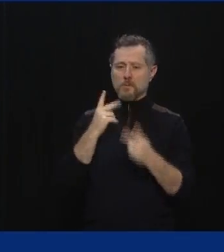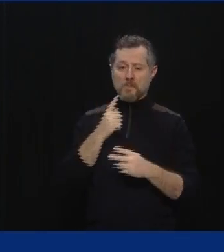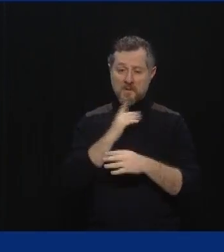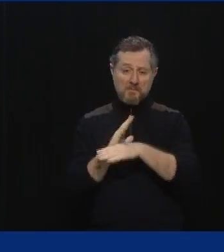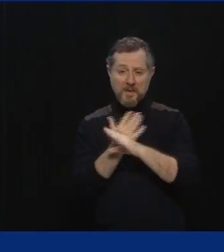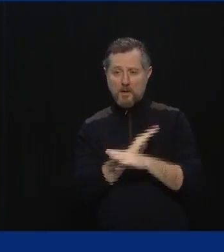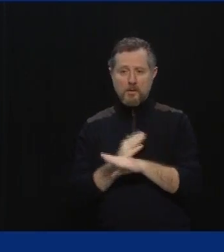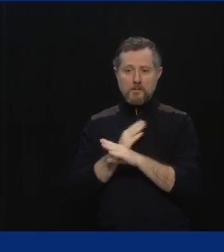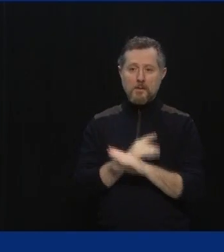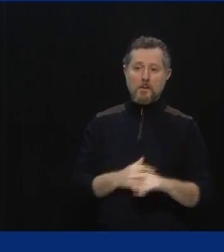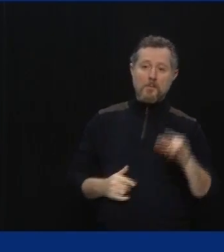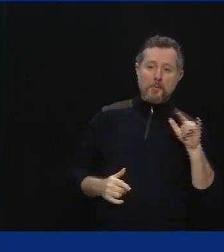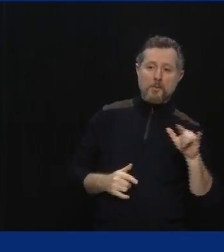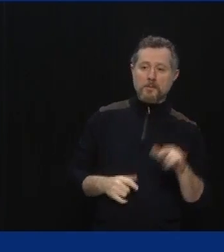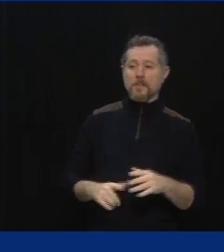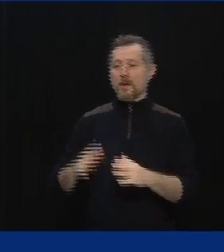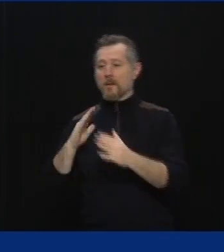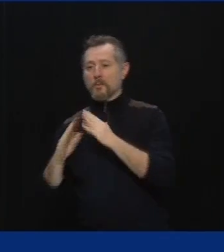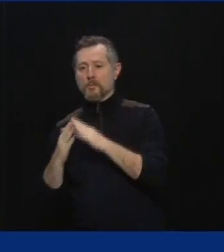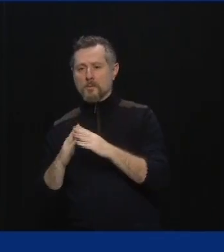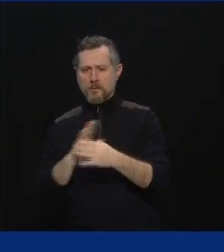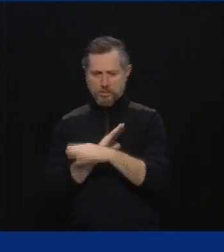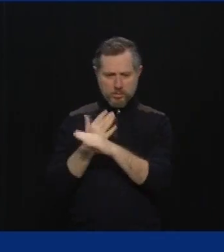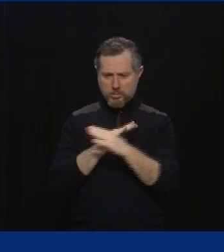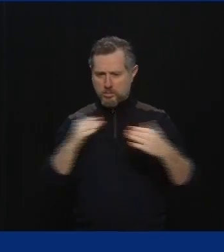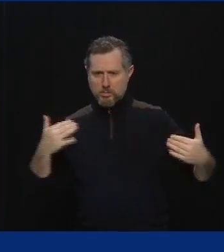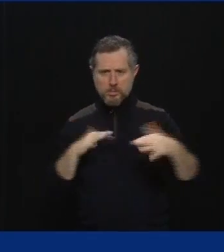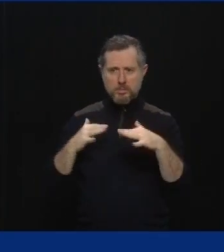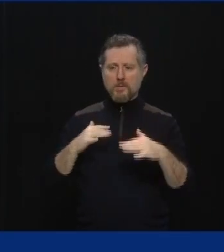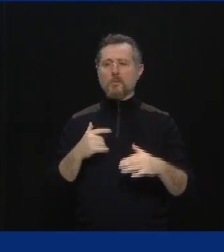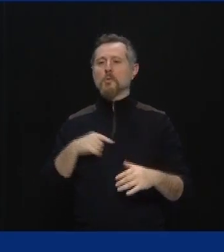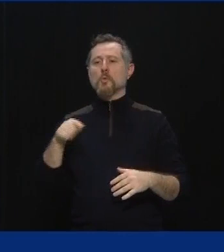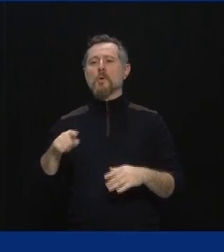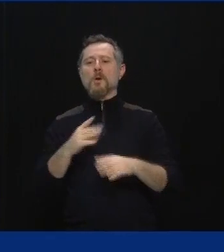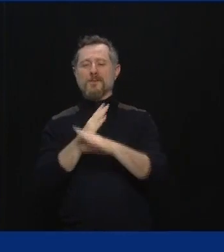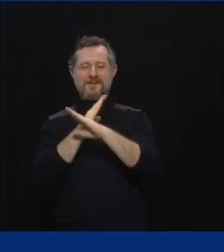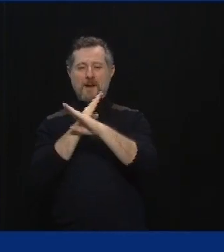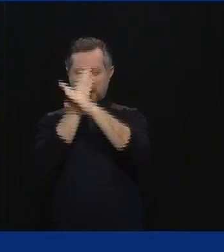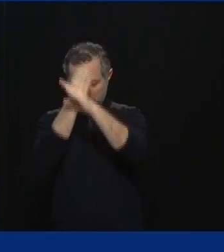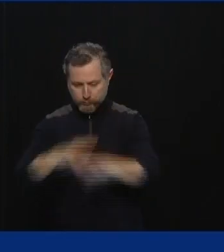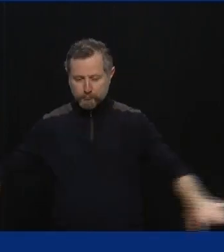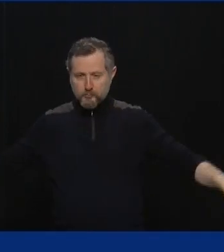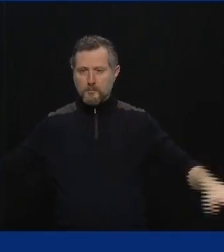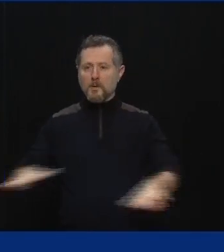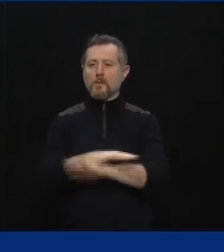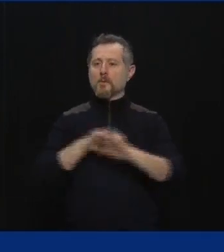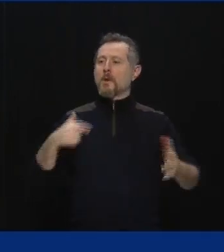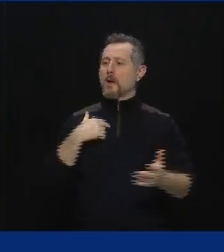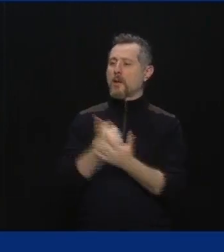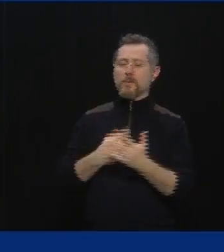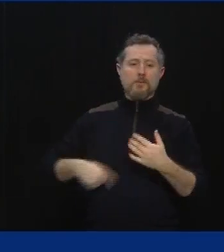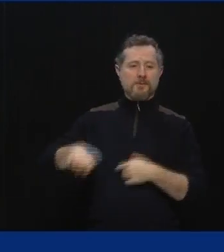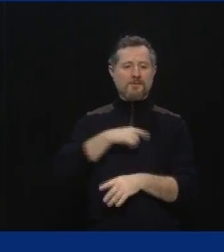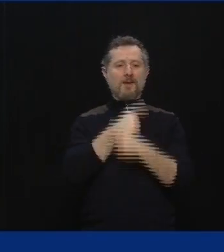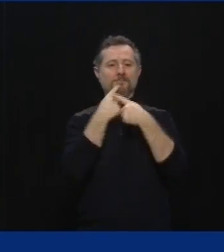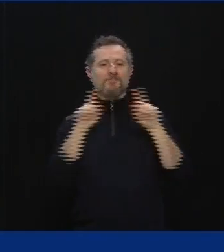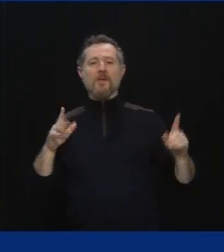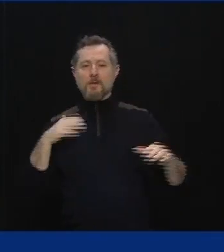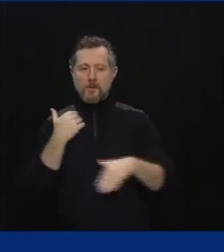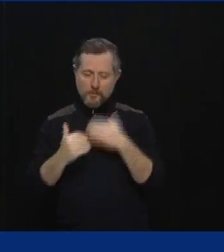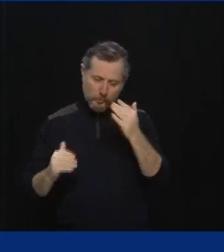airport and the community is essential to building out the new paradigm for infrastructure projects. Your